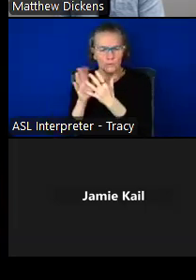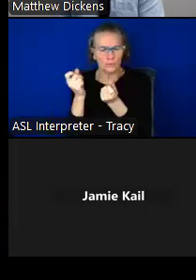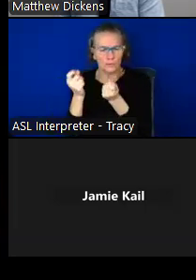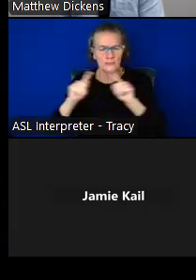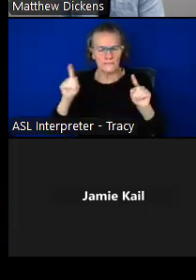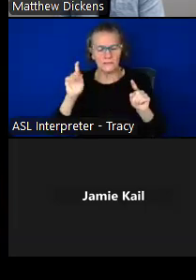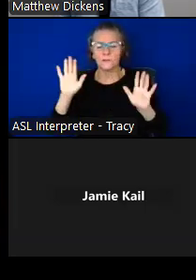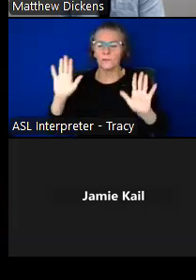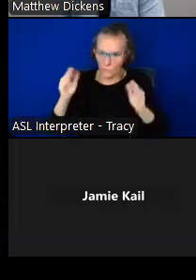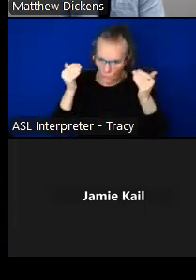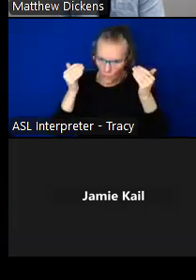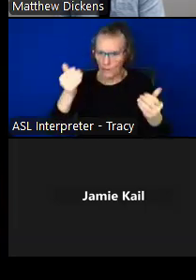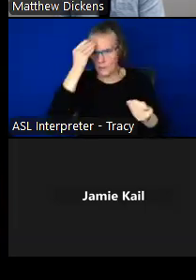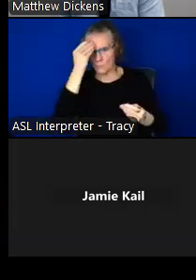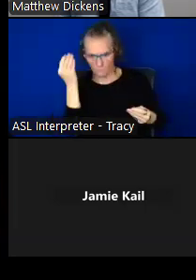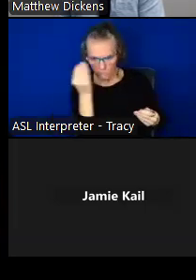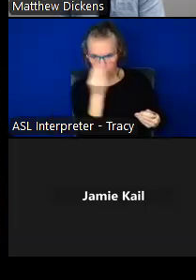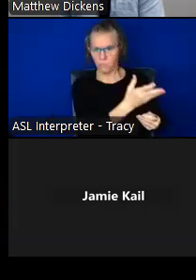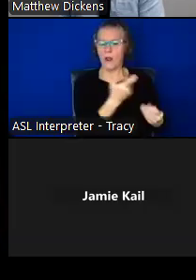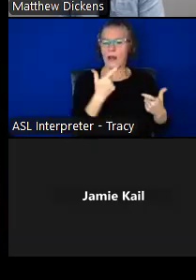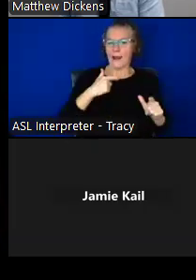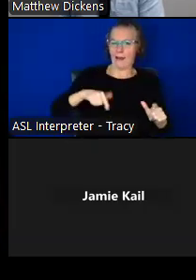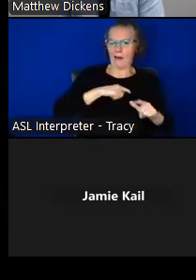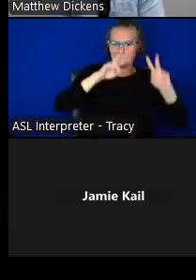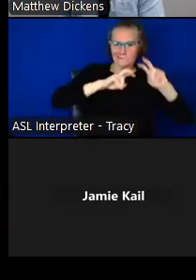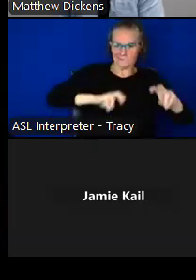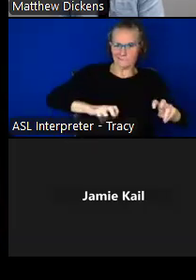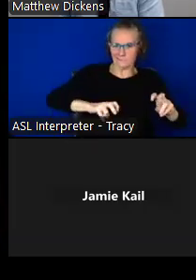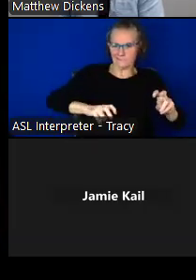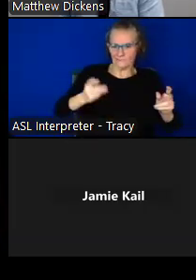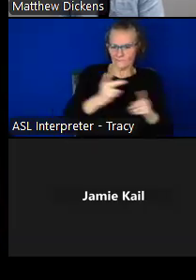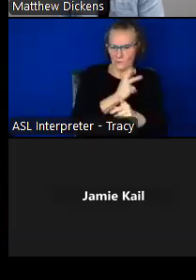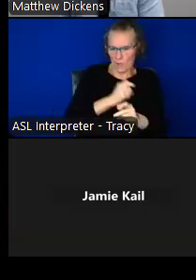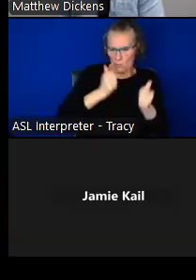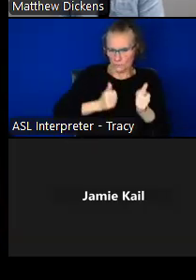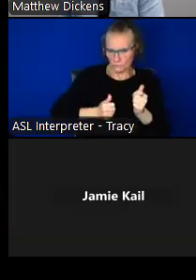is financial exploitation, report it to us and let us make that determination.